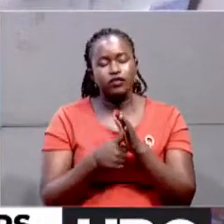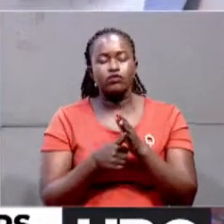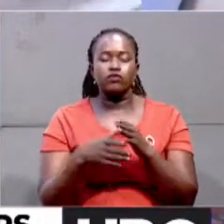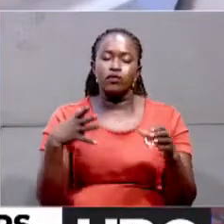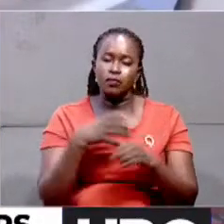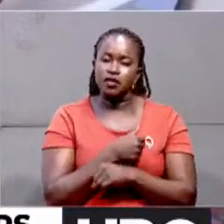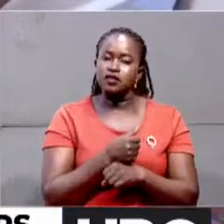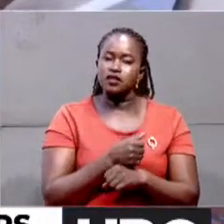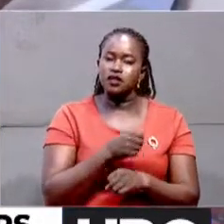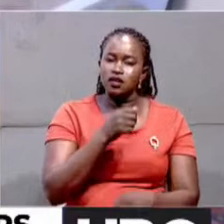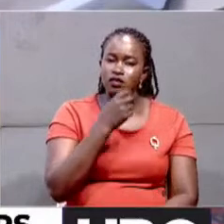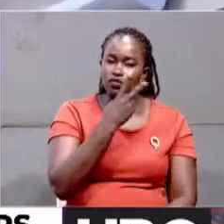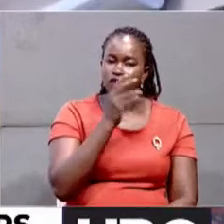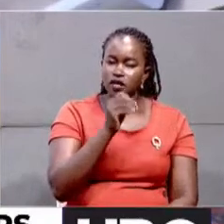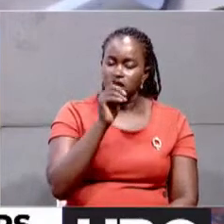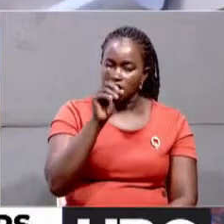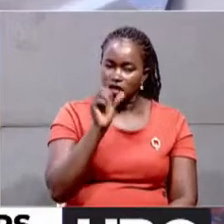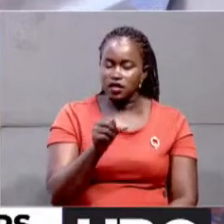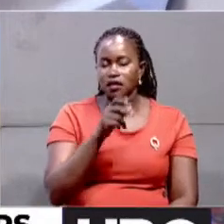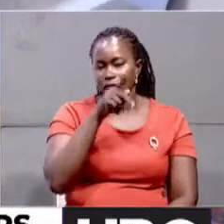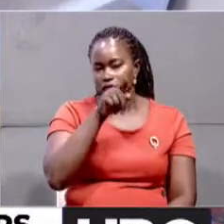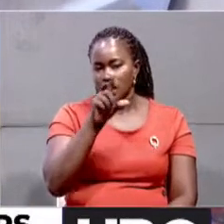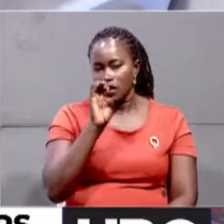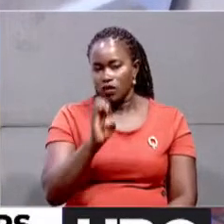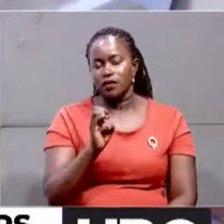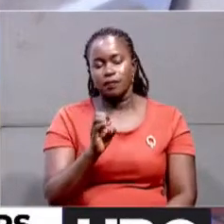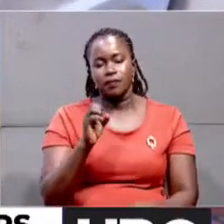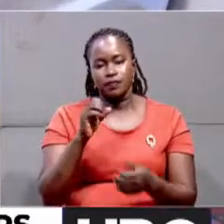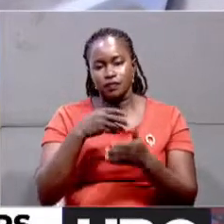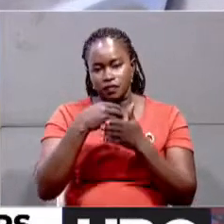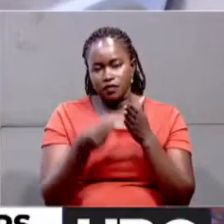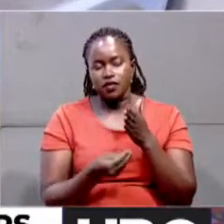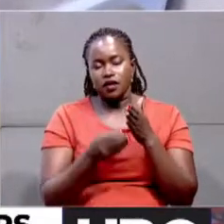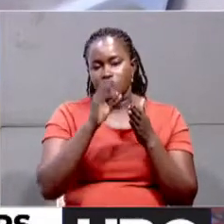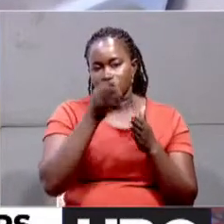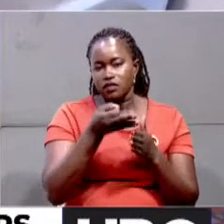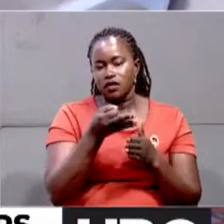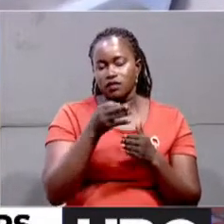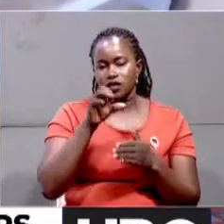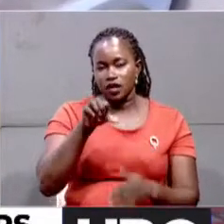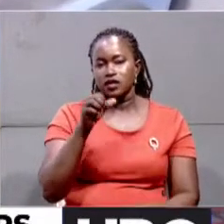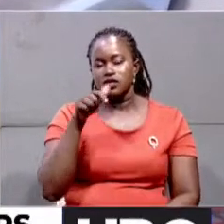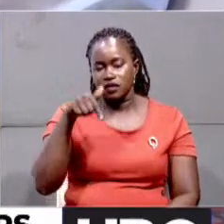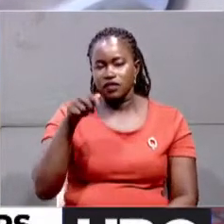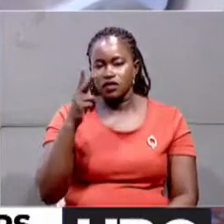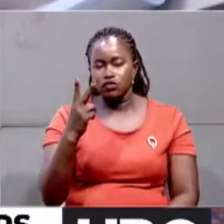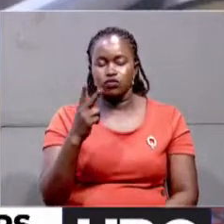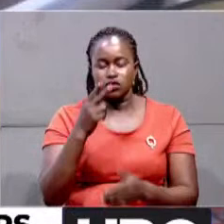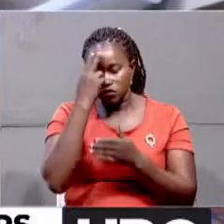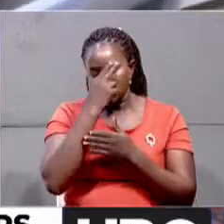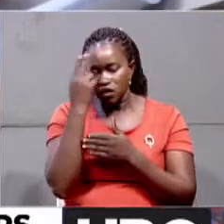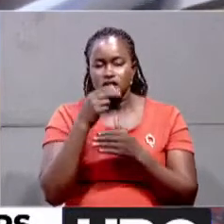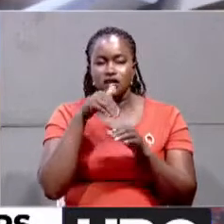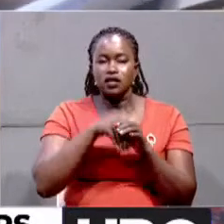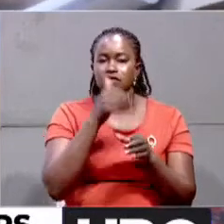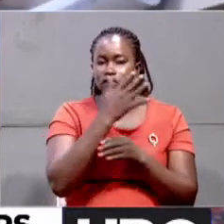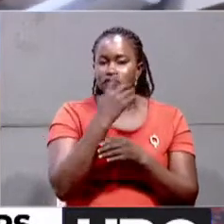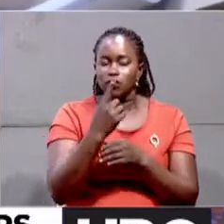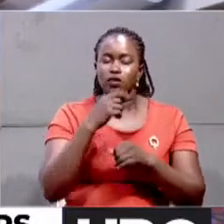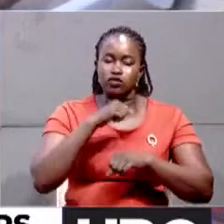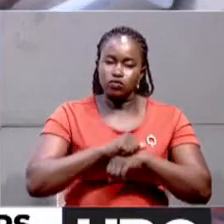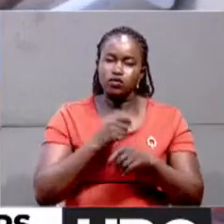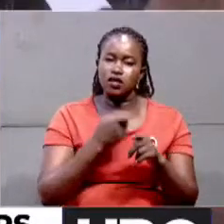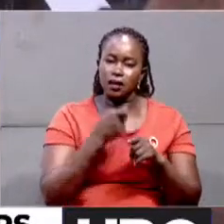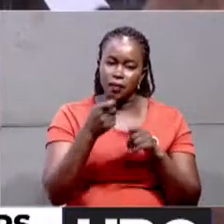missing 2019 PLE pass slips for 3,972 learners in 51 schools in